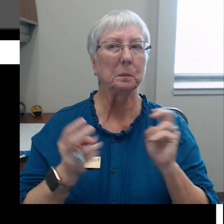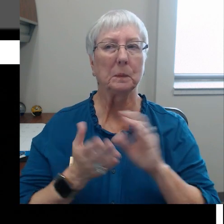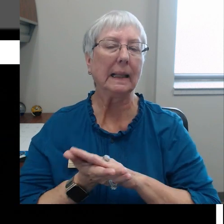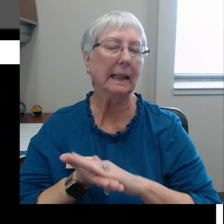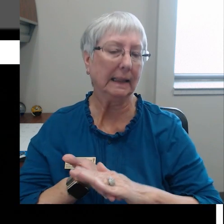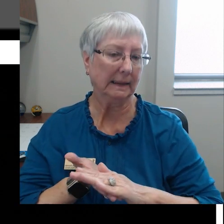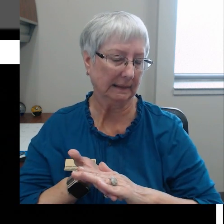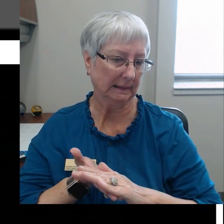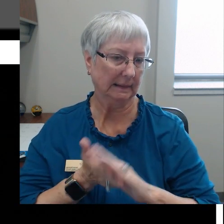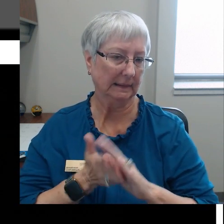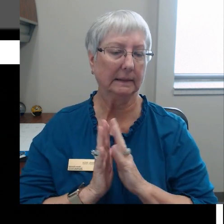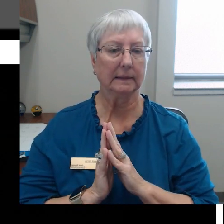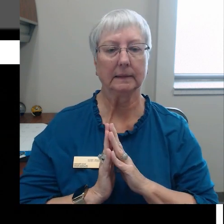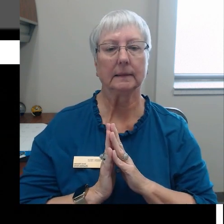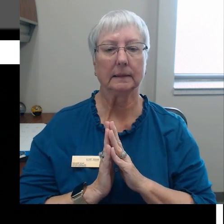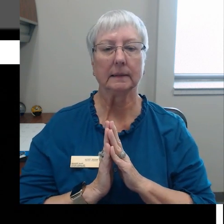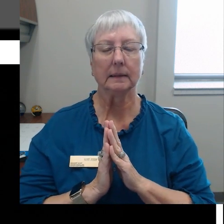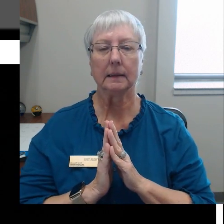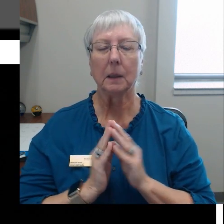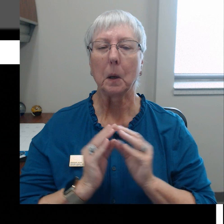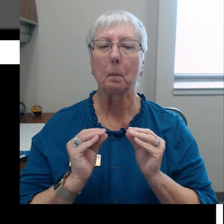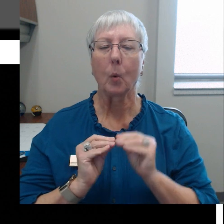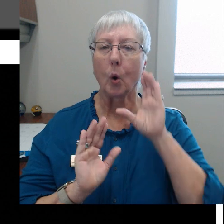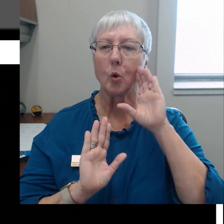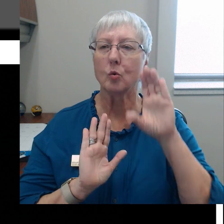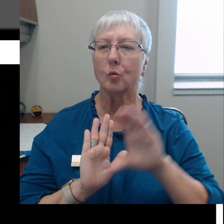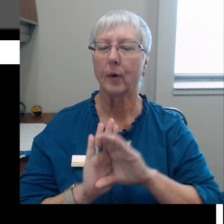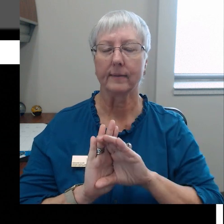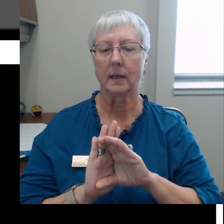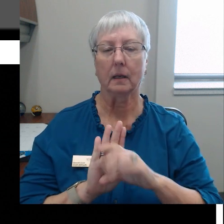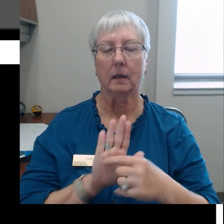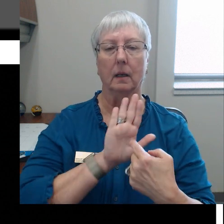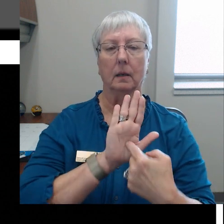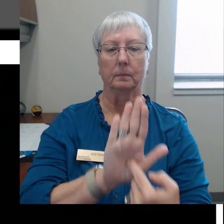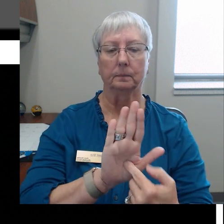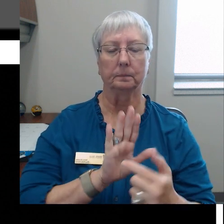did the same in a much cleaner, more graphic presentation.